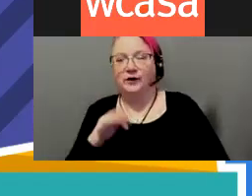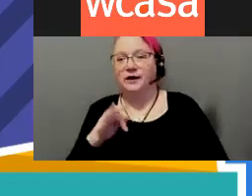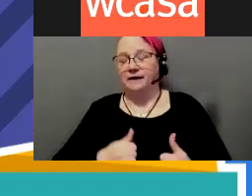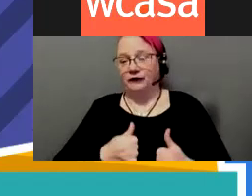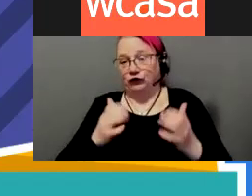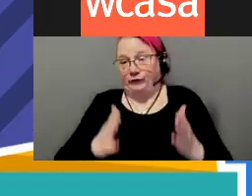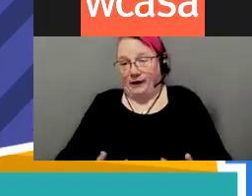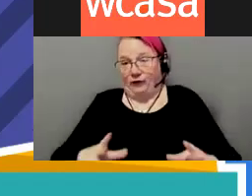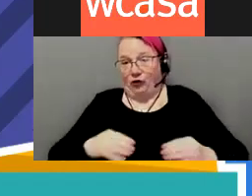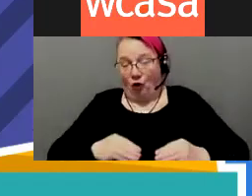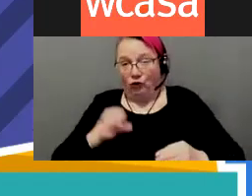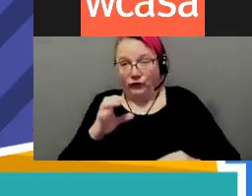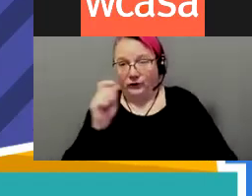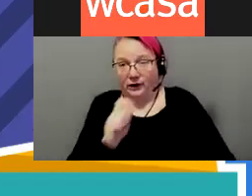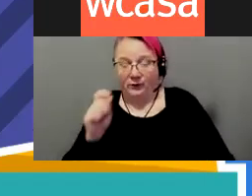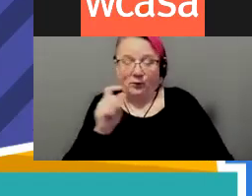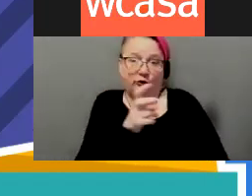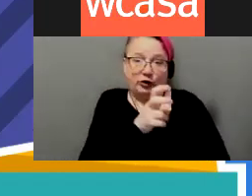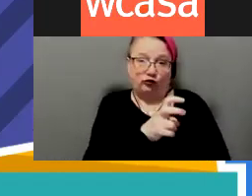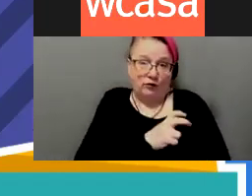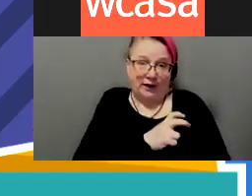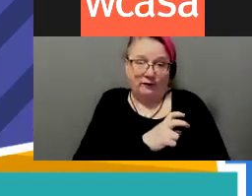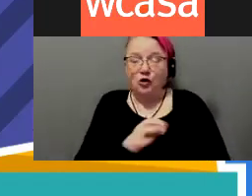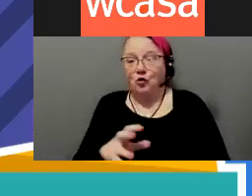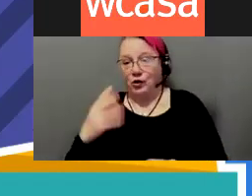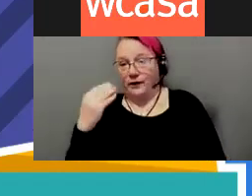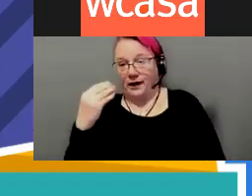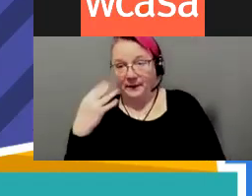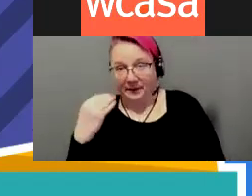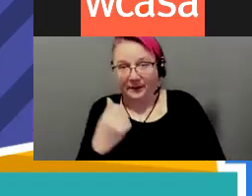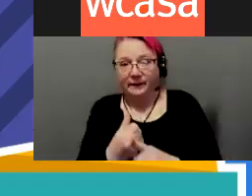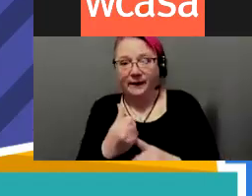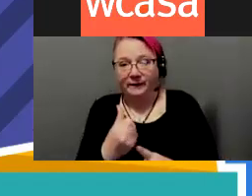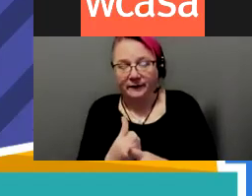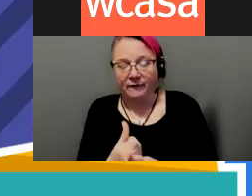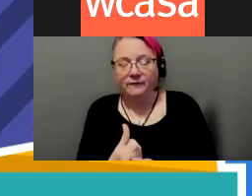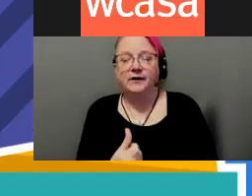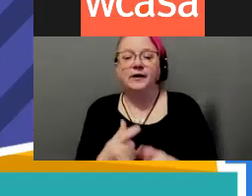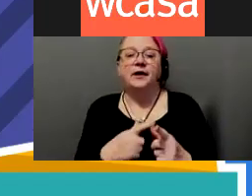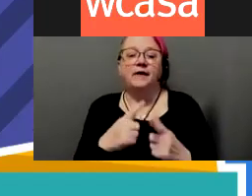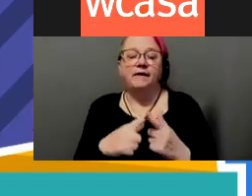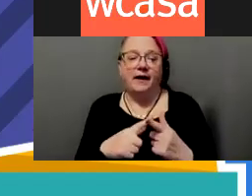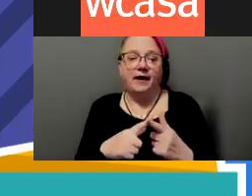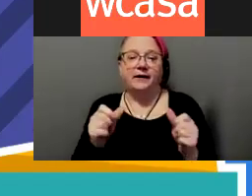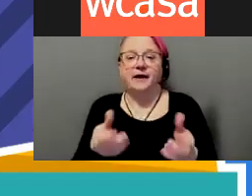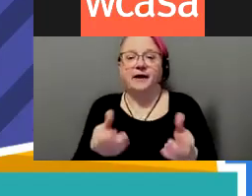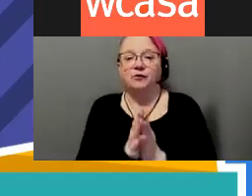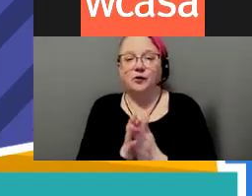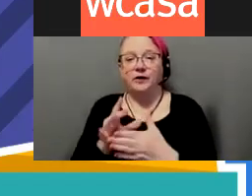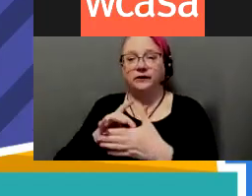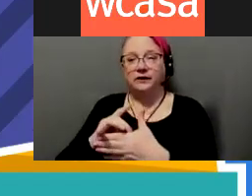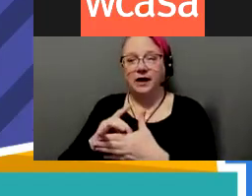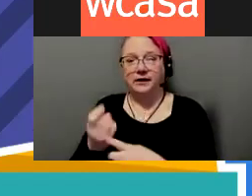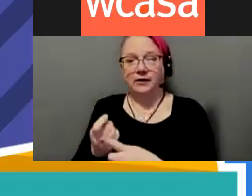the copyright, whether that's transferred to them or they took the photo themselves, they can then request content removal using